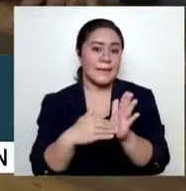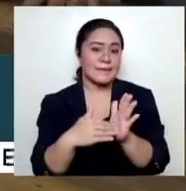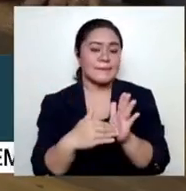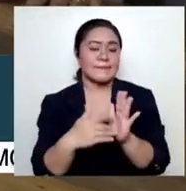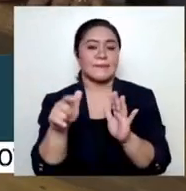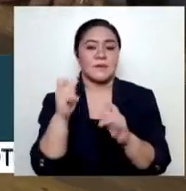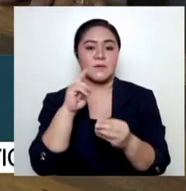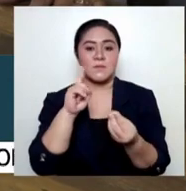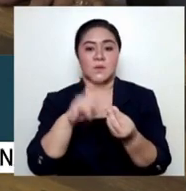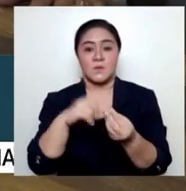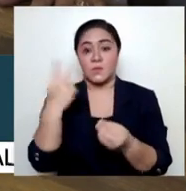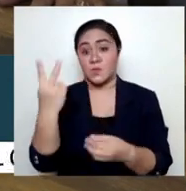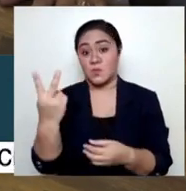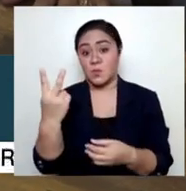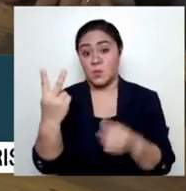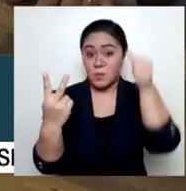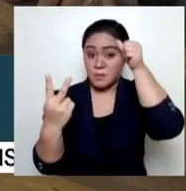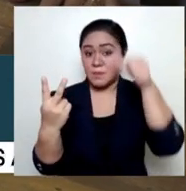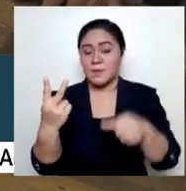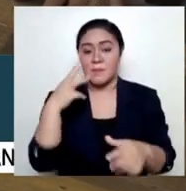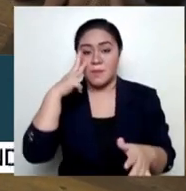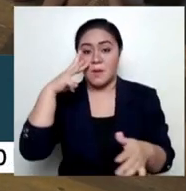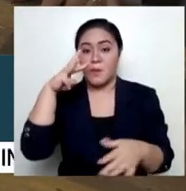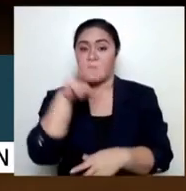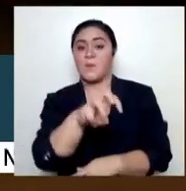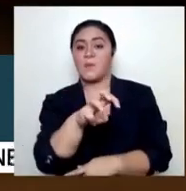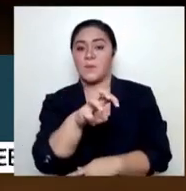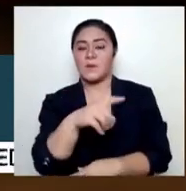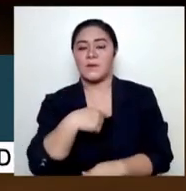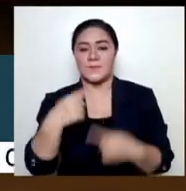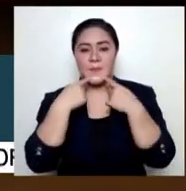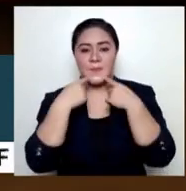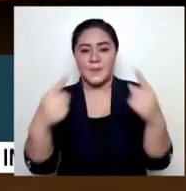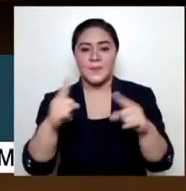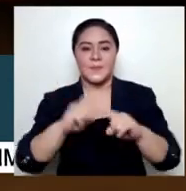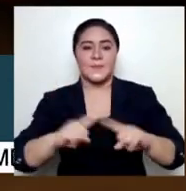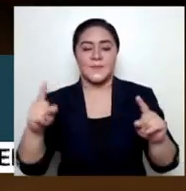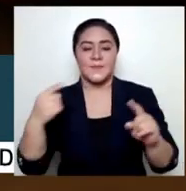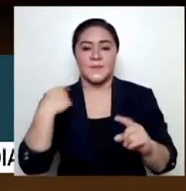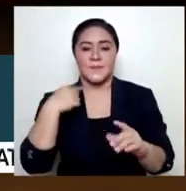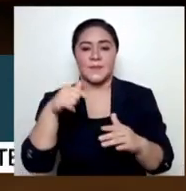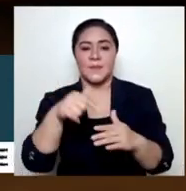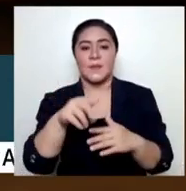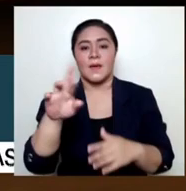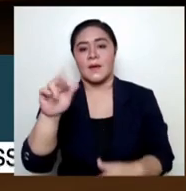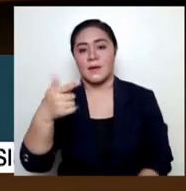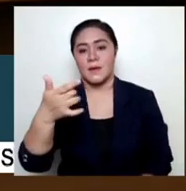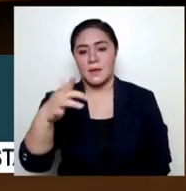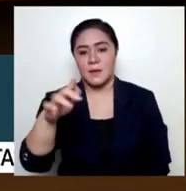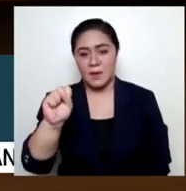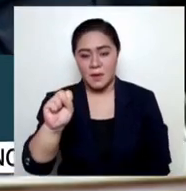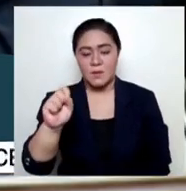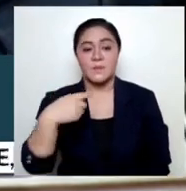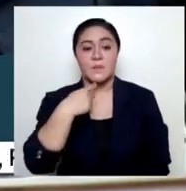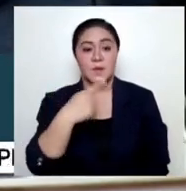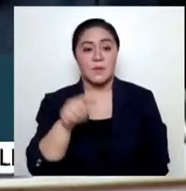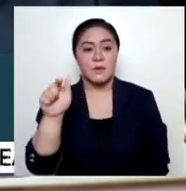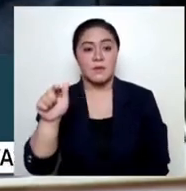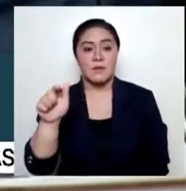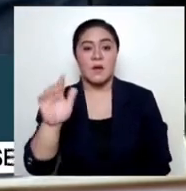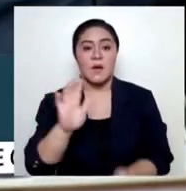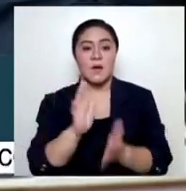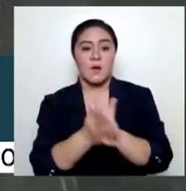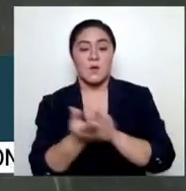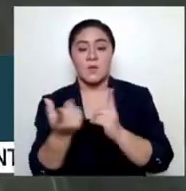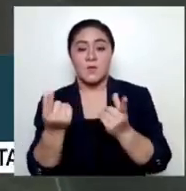witnesses, the latest of which was former Corrections Bureau official Rafael Ragos. Ragos claims he was coerced by